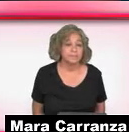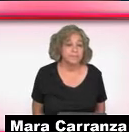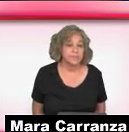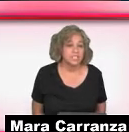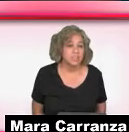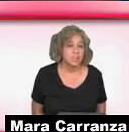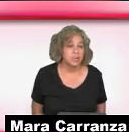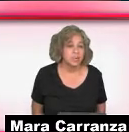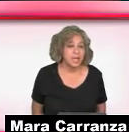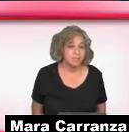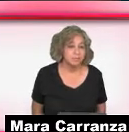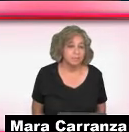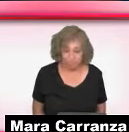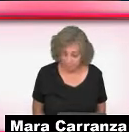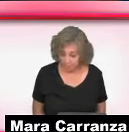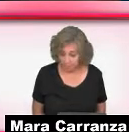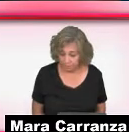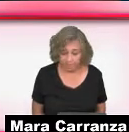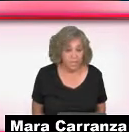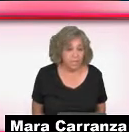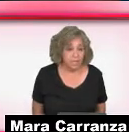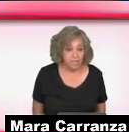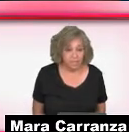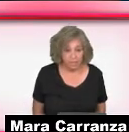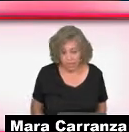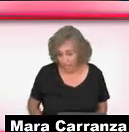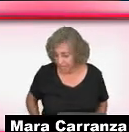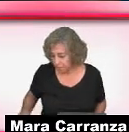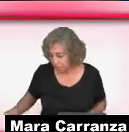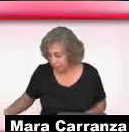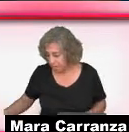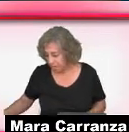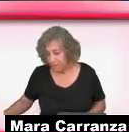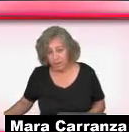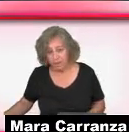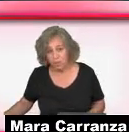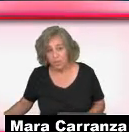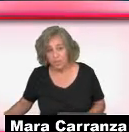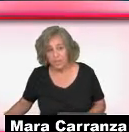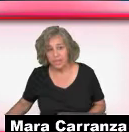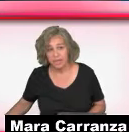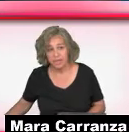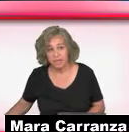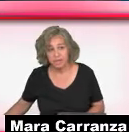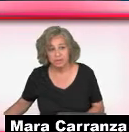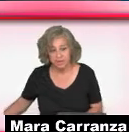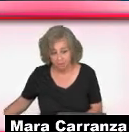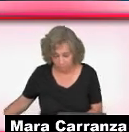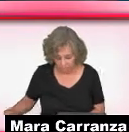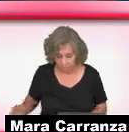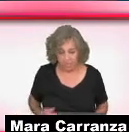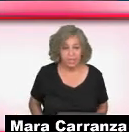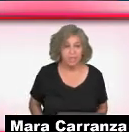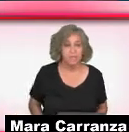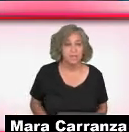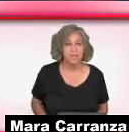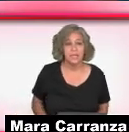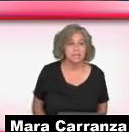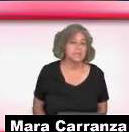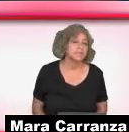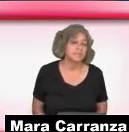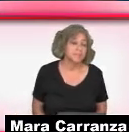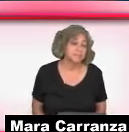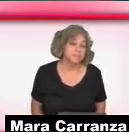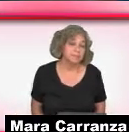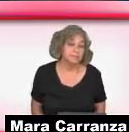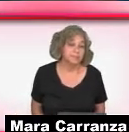las personas que aspiraban, so they would ask them, even ex-military that wanted to get a job in the police,